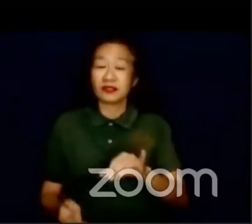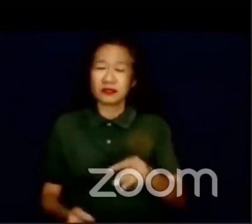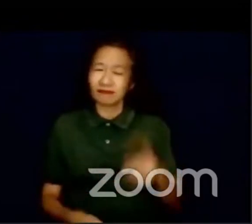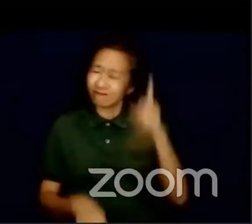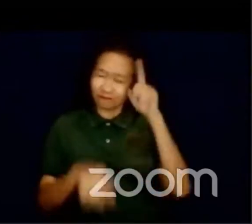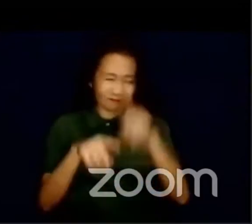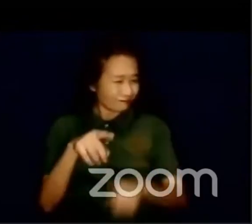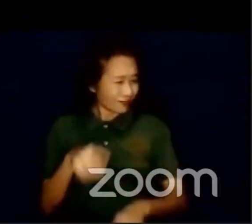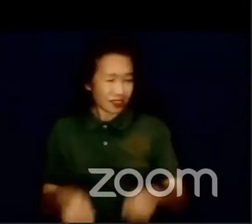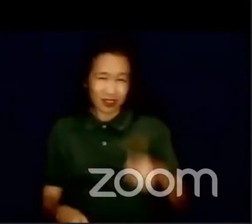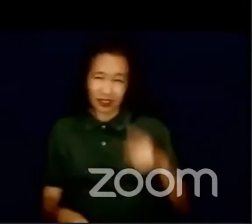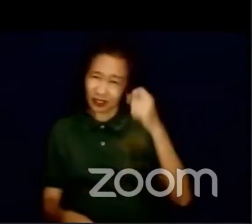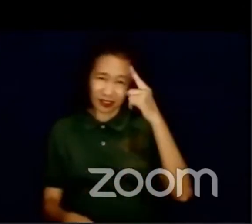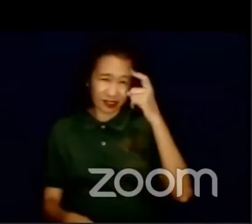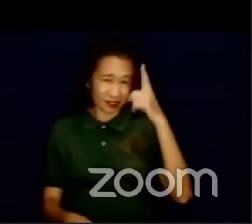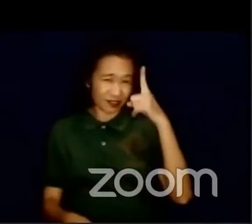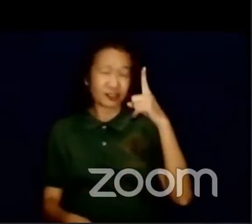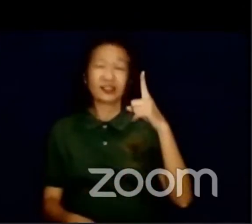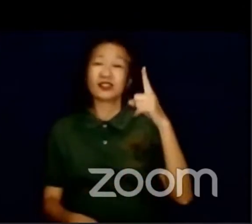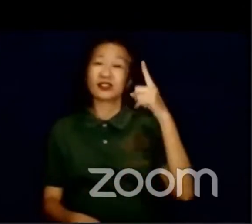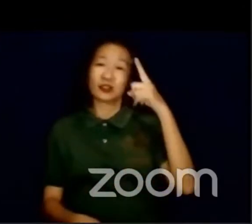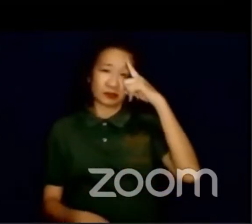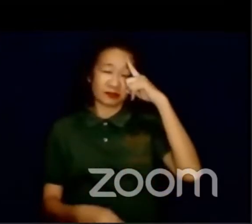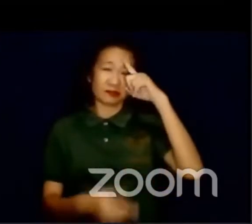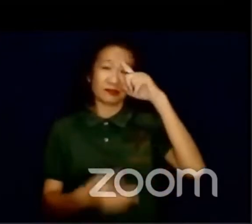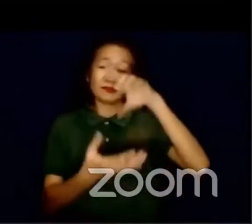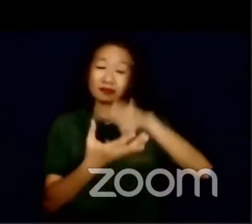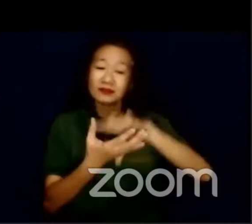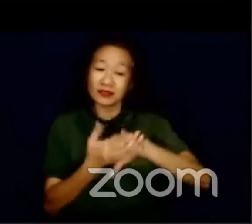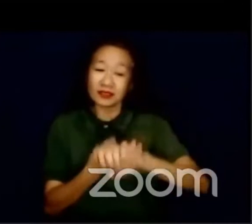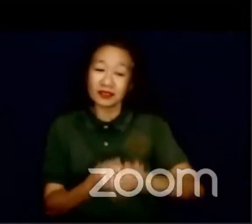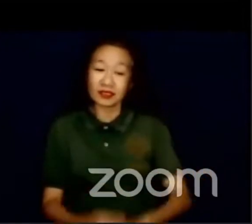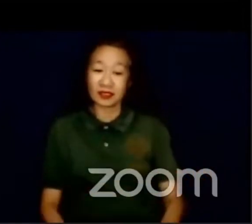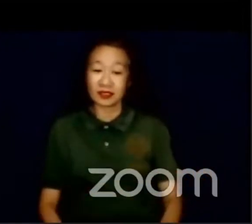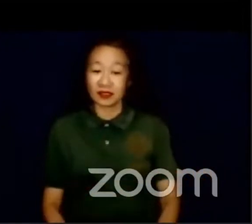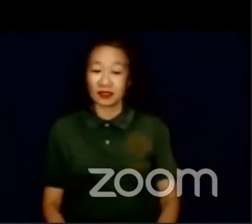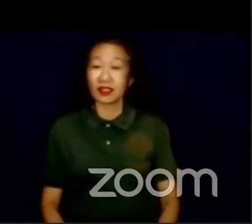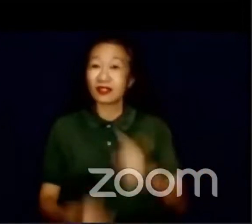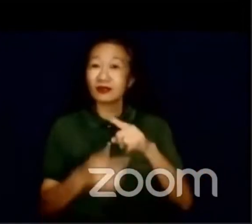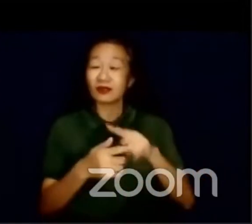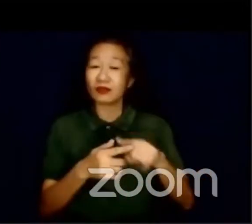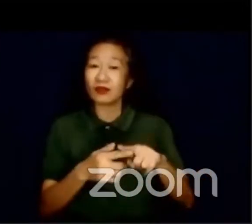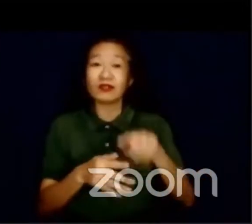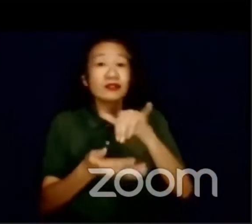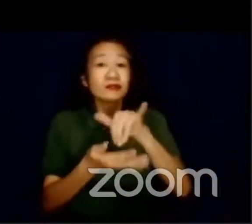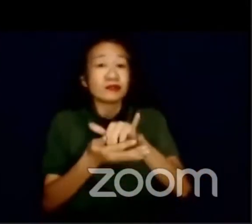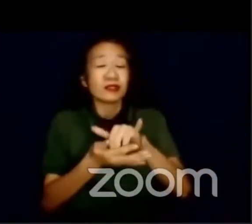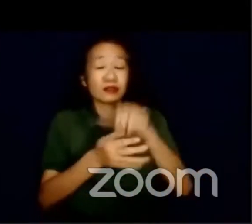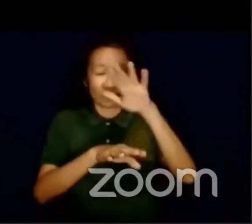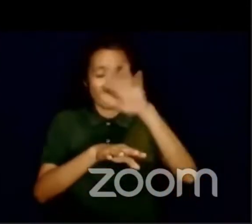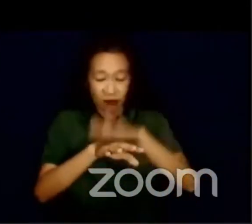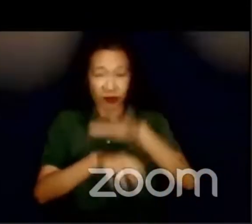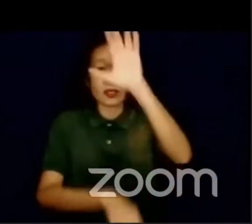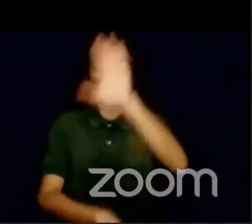I scarce can take it is that